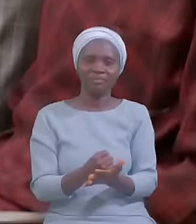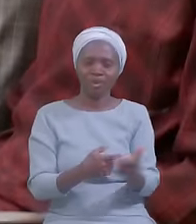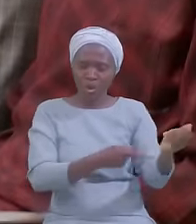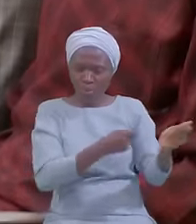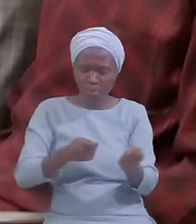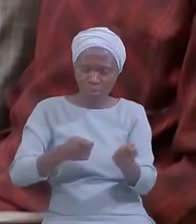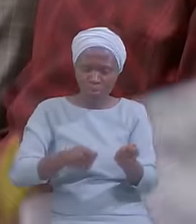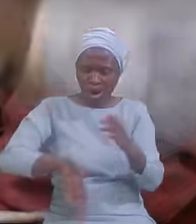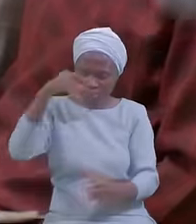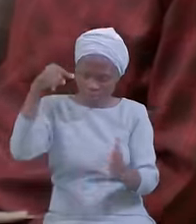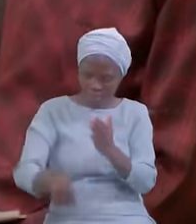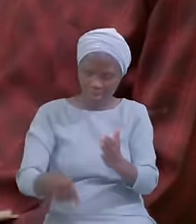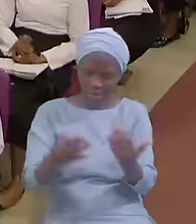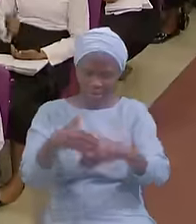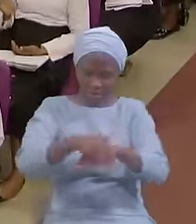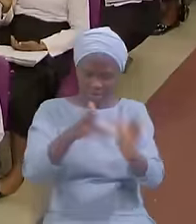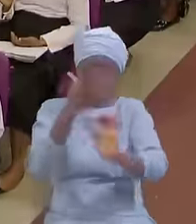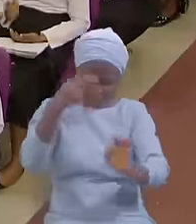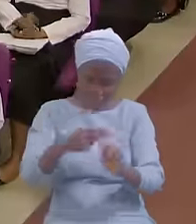Pulled down tonight.